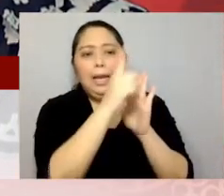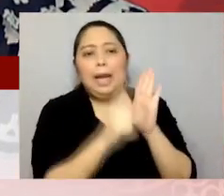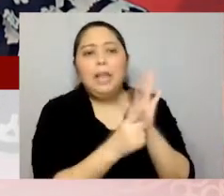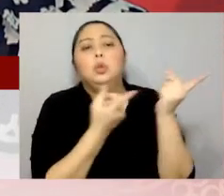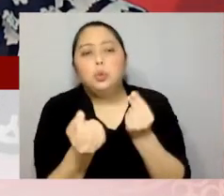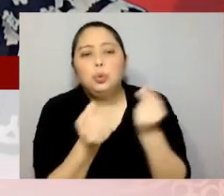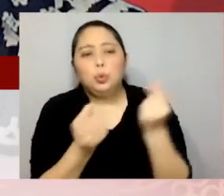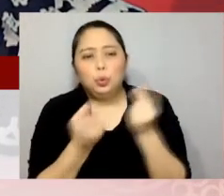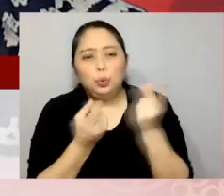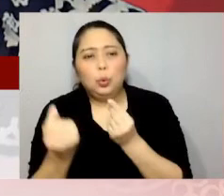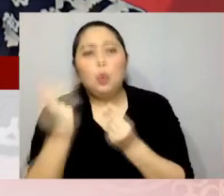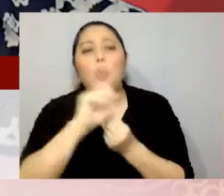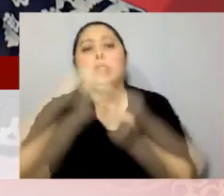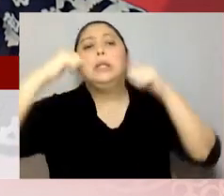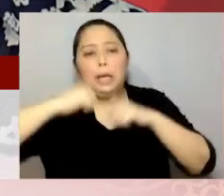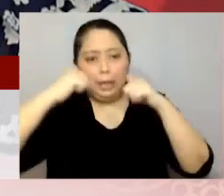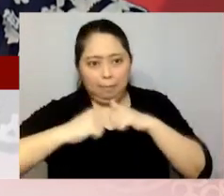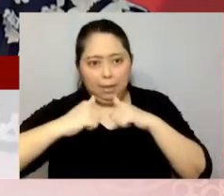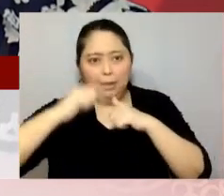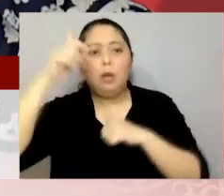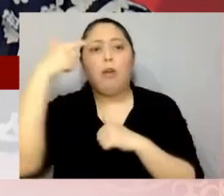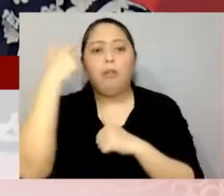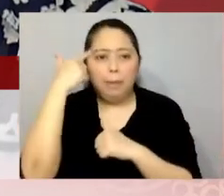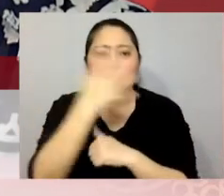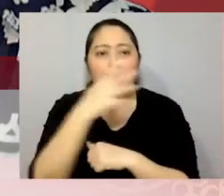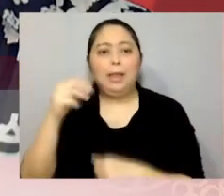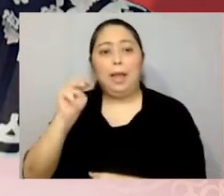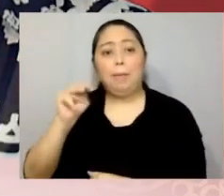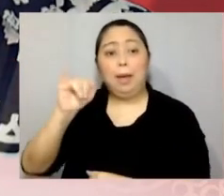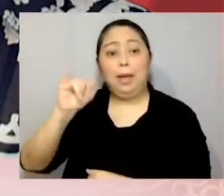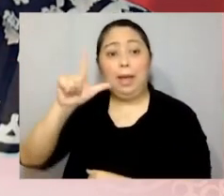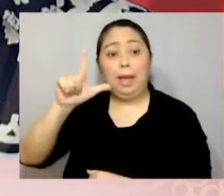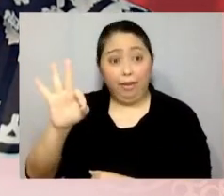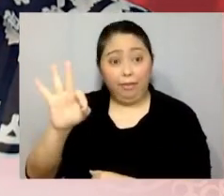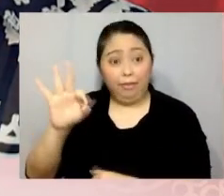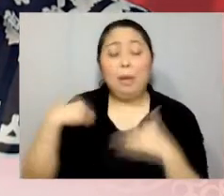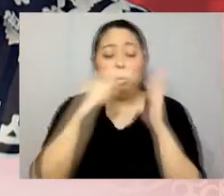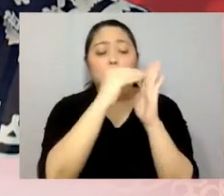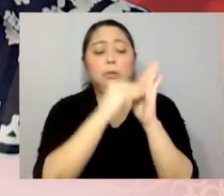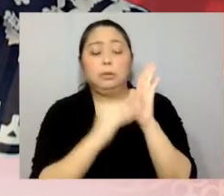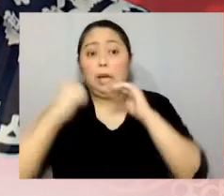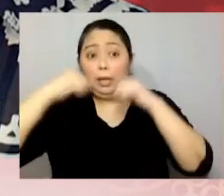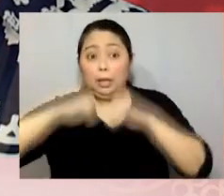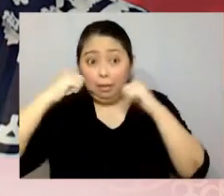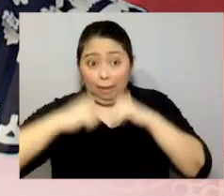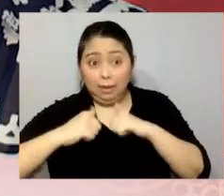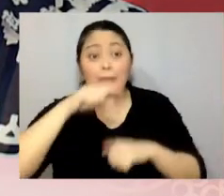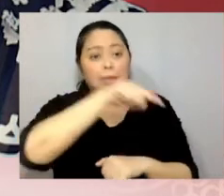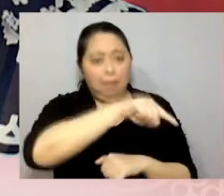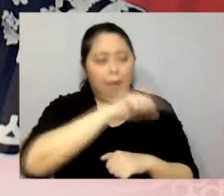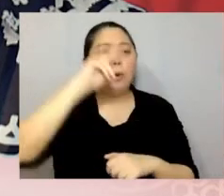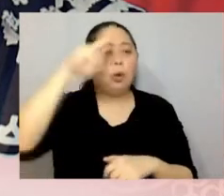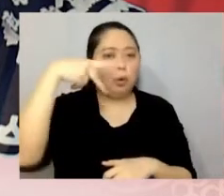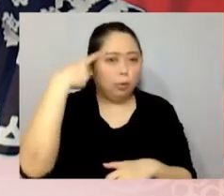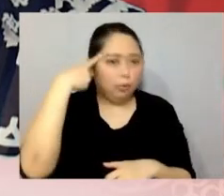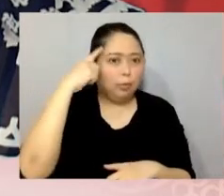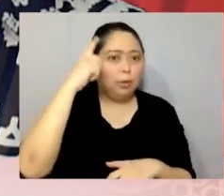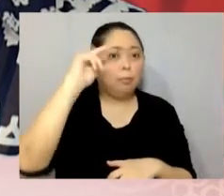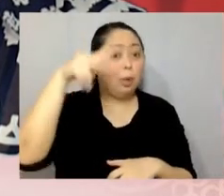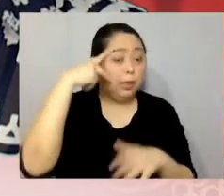implementation of the agreements of the government and that of the Moro Islamic Liberation Front, although it did not capture